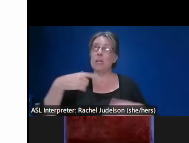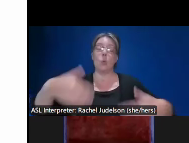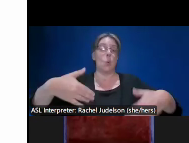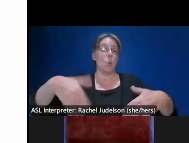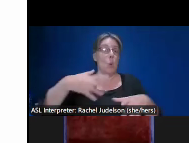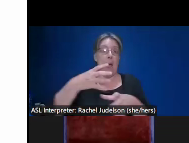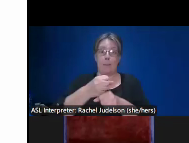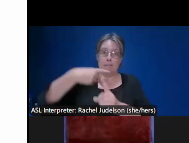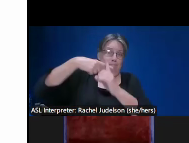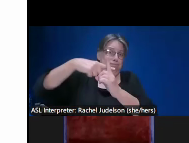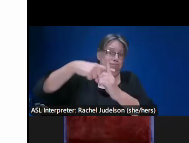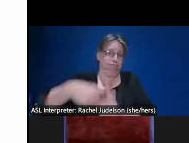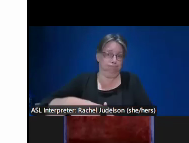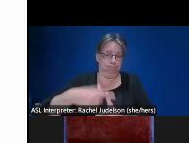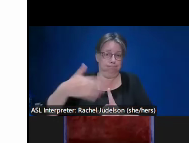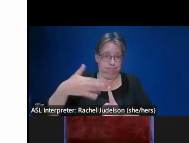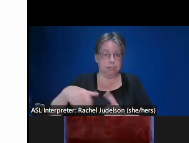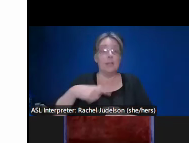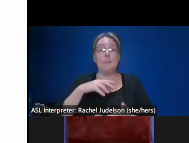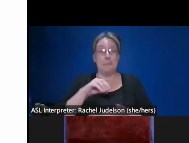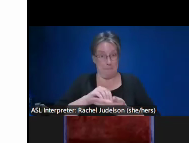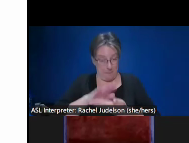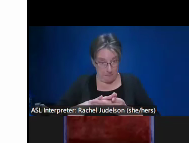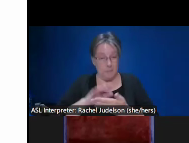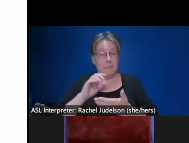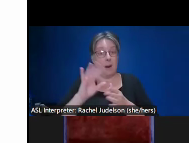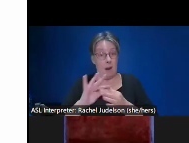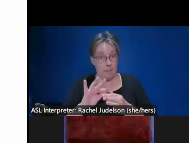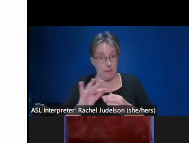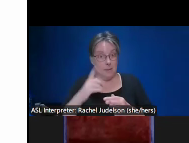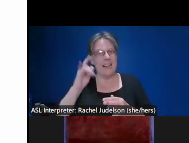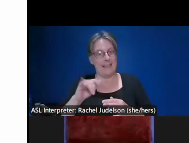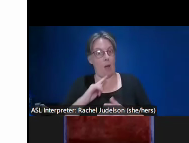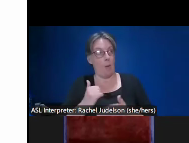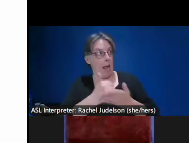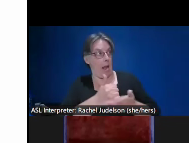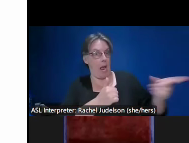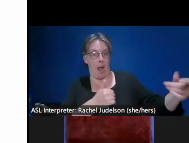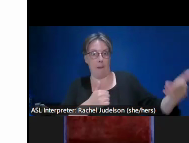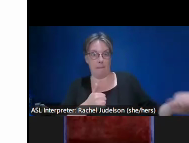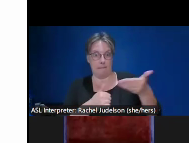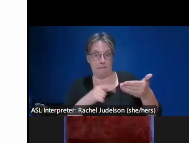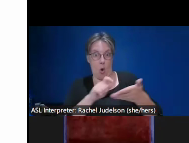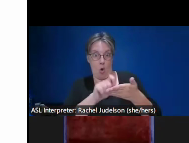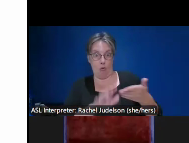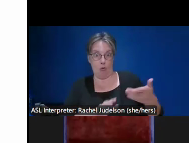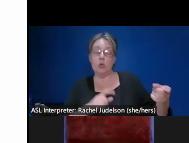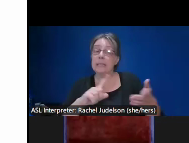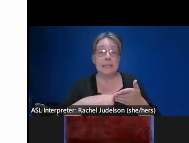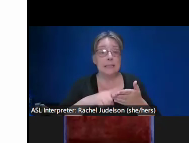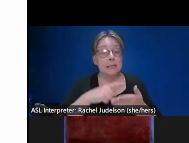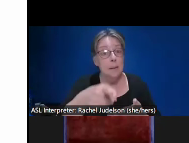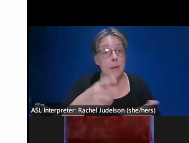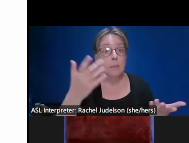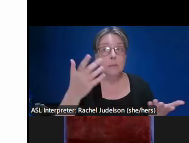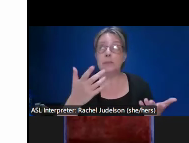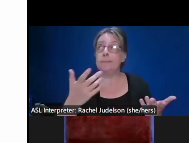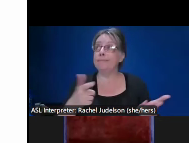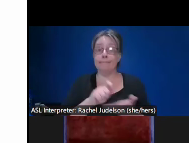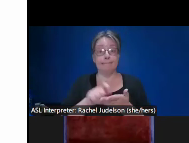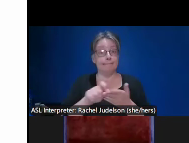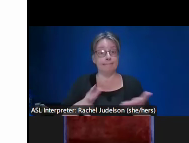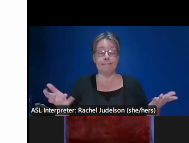abstract, go ahead and note it down, because that really helps an author when you see, because sometimes you're not sure whether what you're doing is